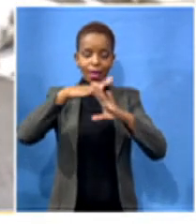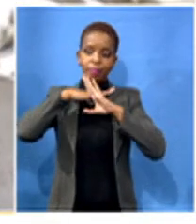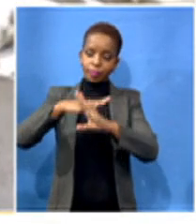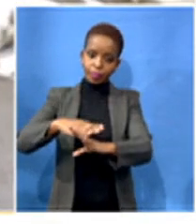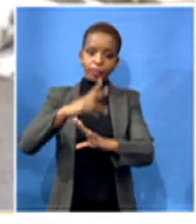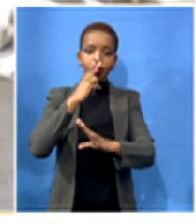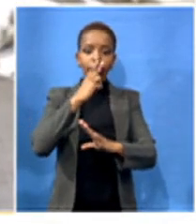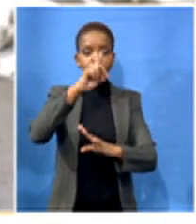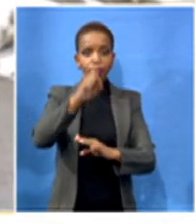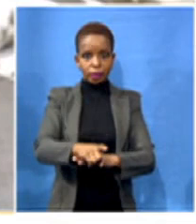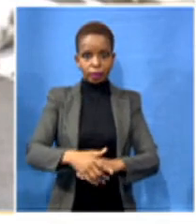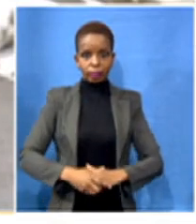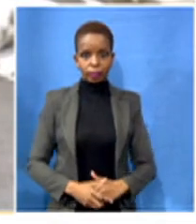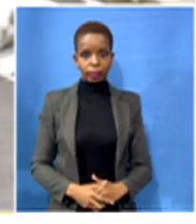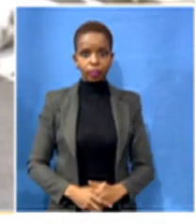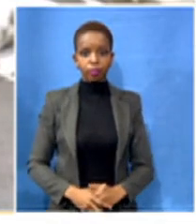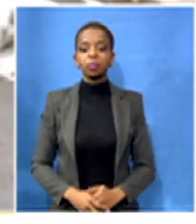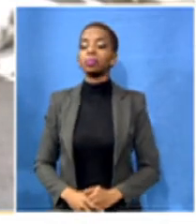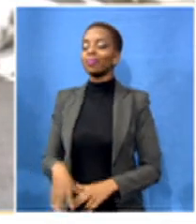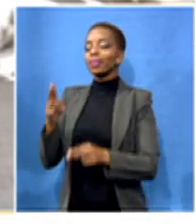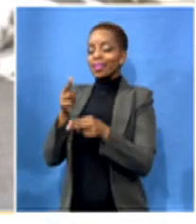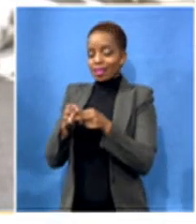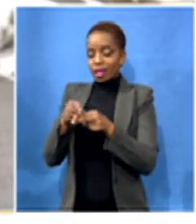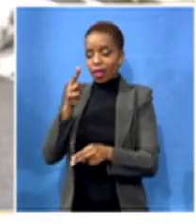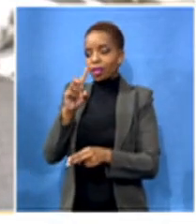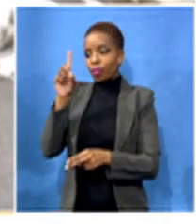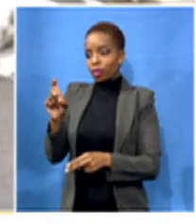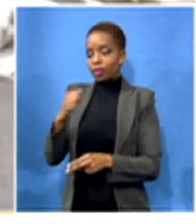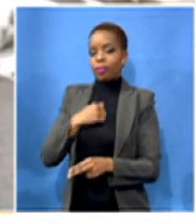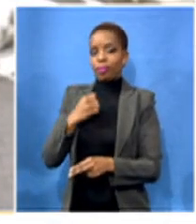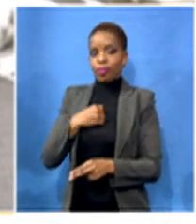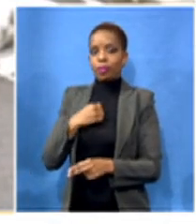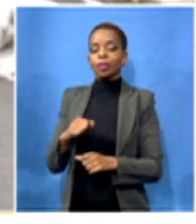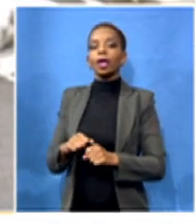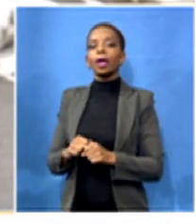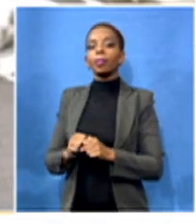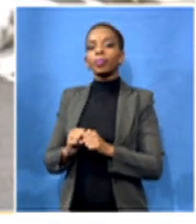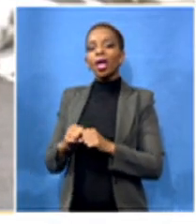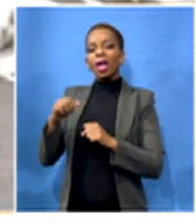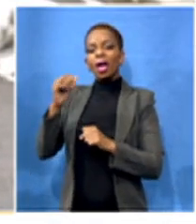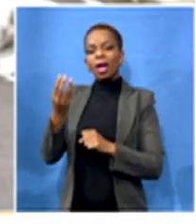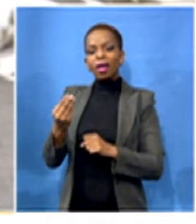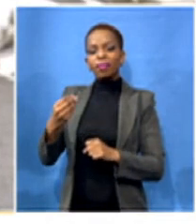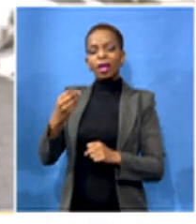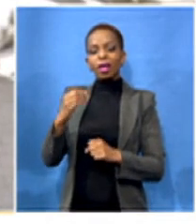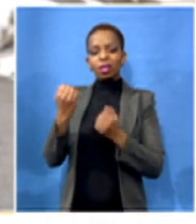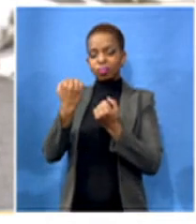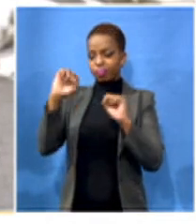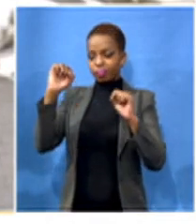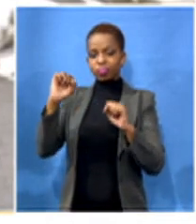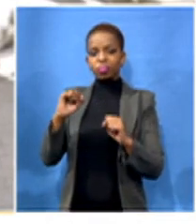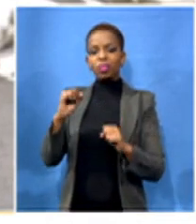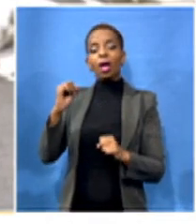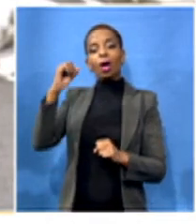final question, and this I want to ask you again on your opinions regarding the disagreement between Health Minister Dr. Zweli Mkhize and Professor